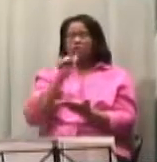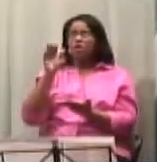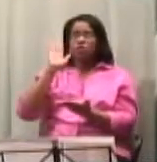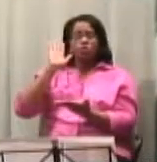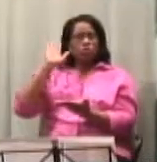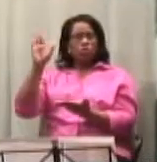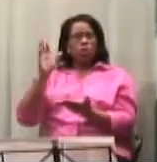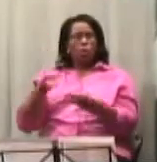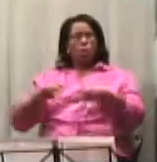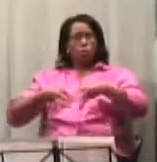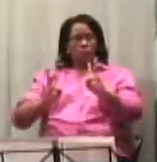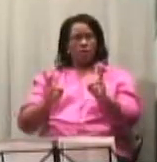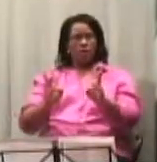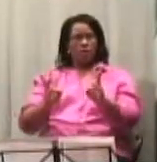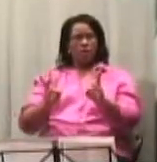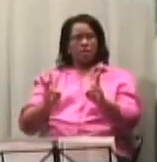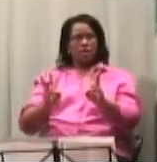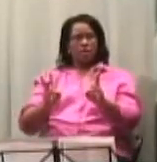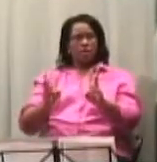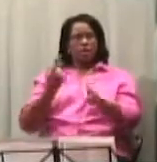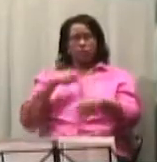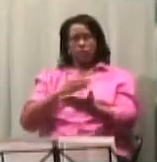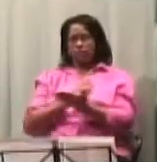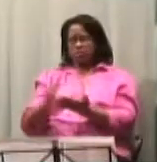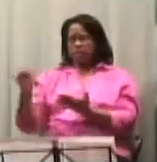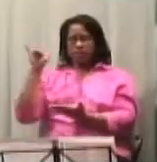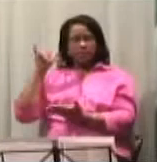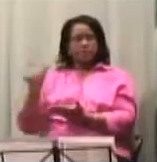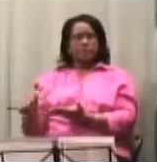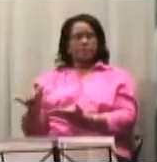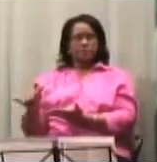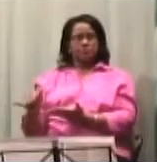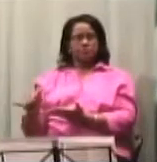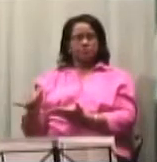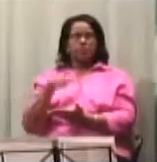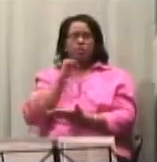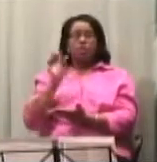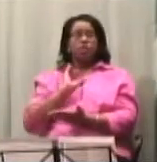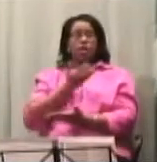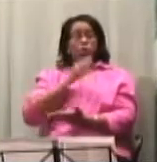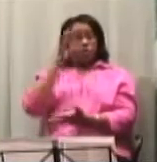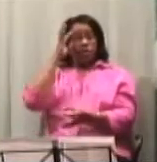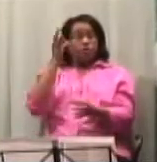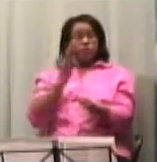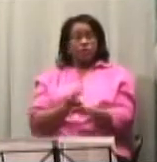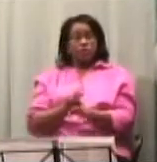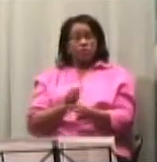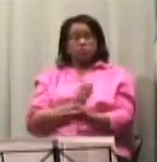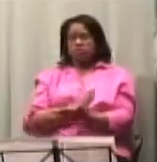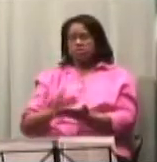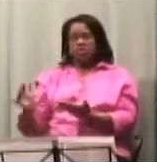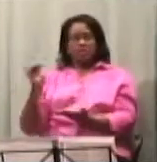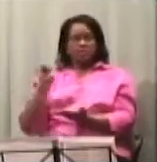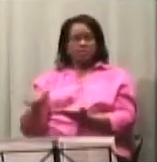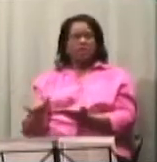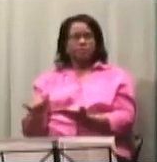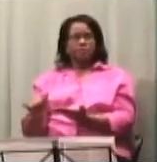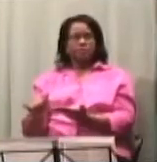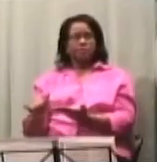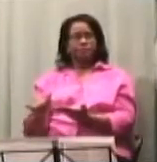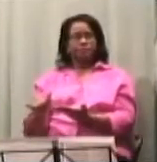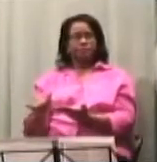to our faith, and help us to live according to your will,